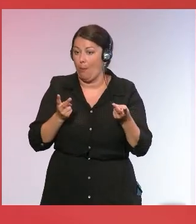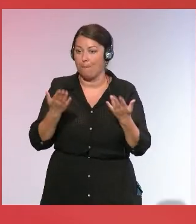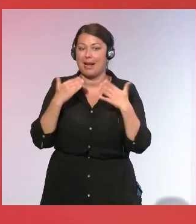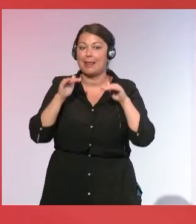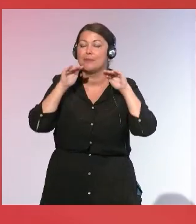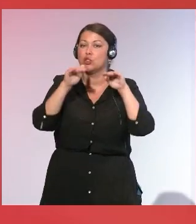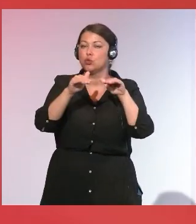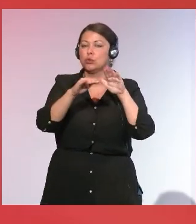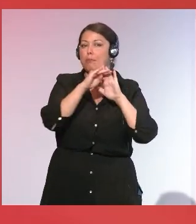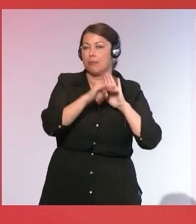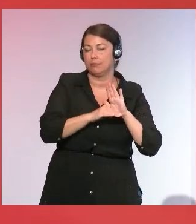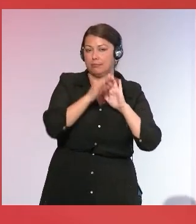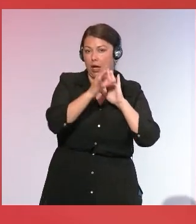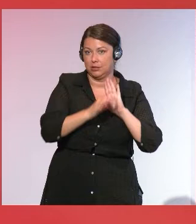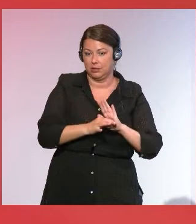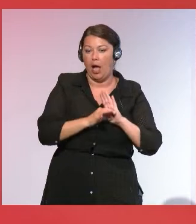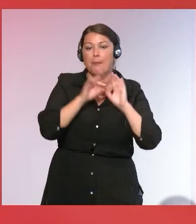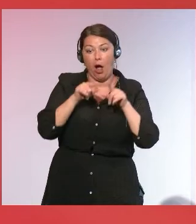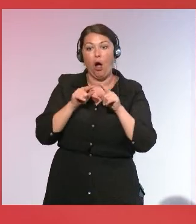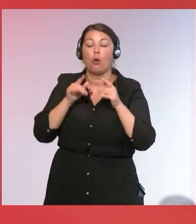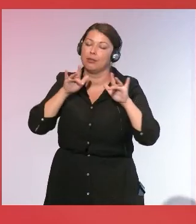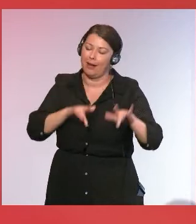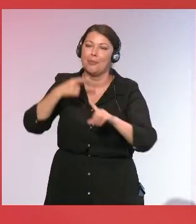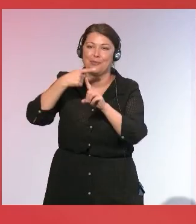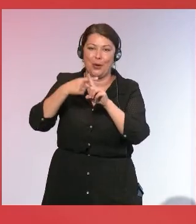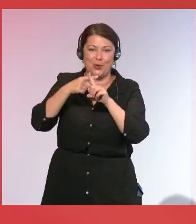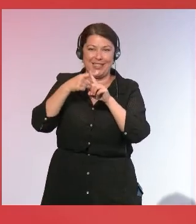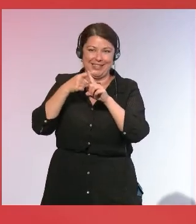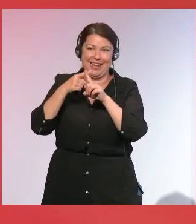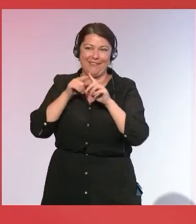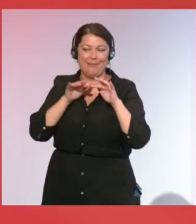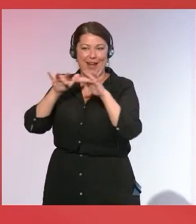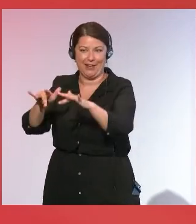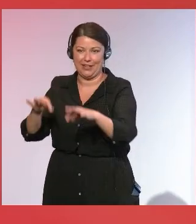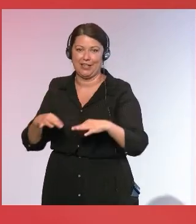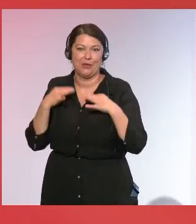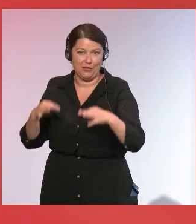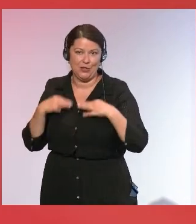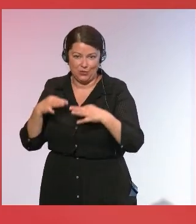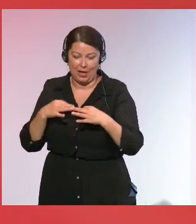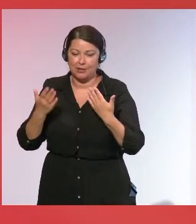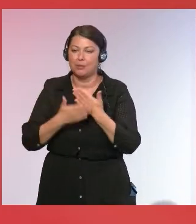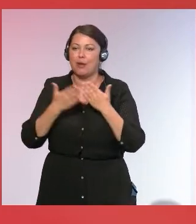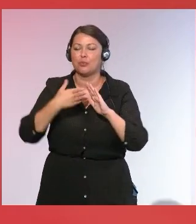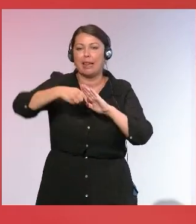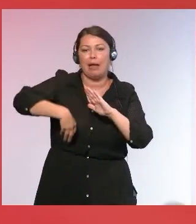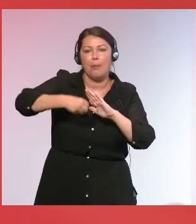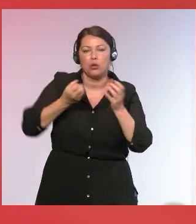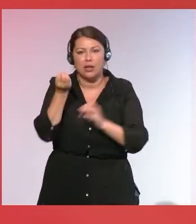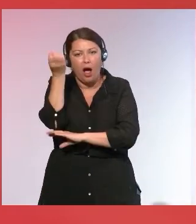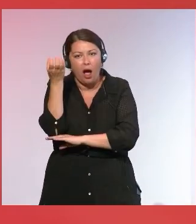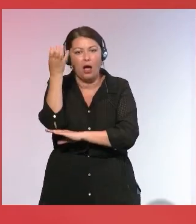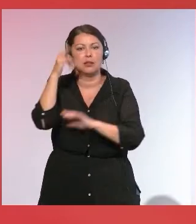to reduce our greenhouse gas emissions. So through decreasing our use of fossil fuels, we're going to reduce